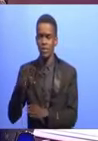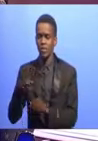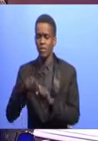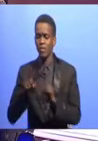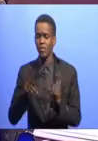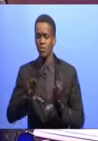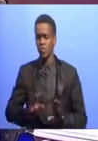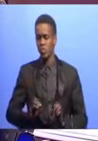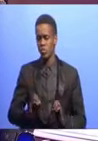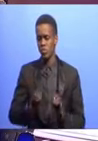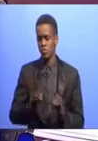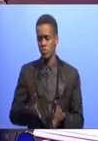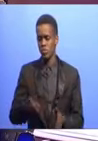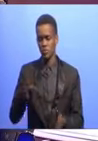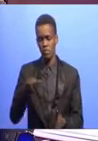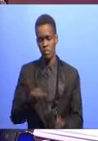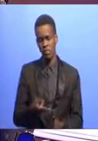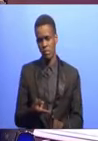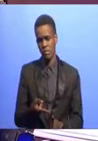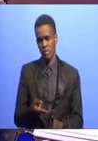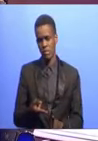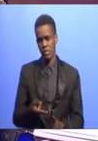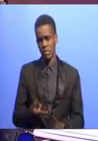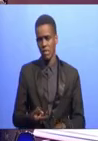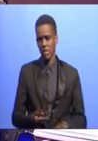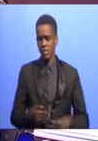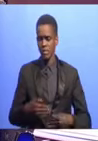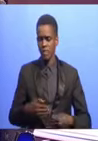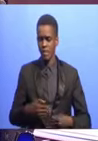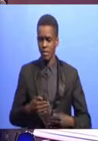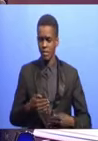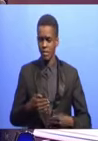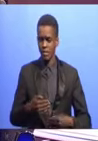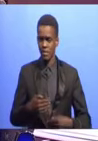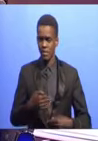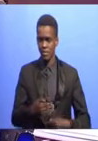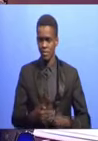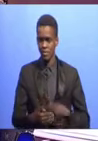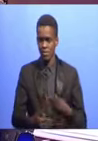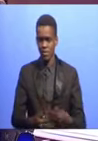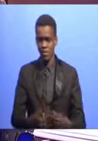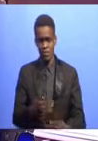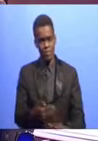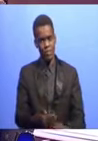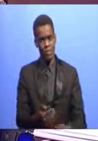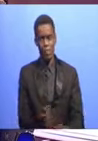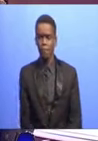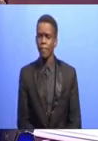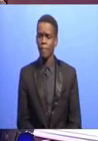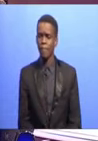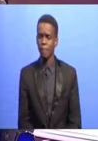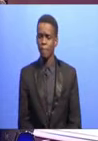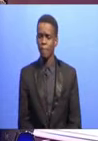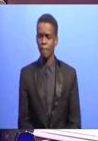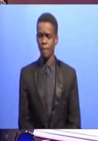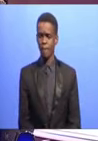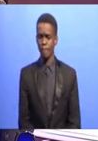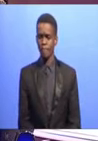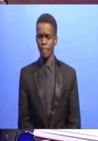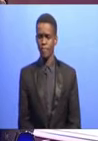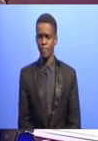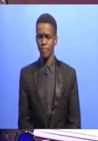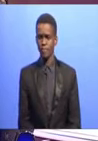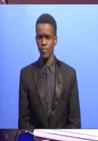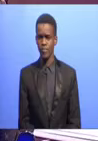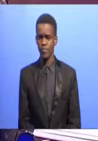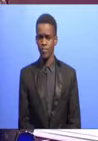khangkha ba nne bantse ba ithulaganya jang gore ha go kate a reng bone be ba le mo maemong a gore gongwe